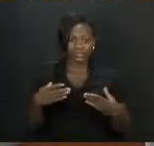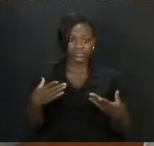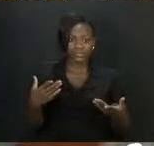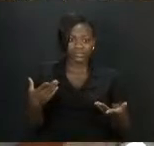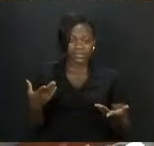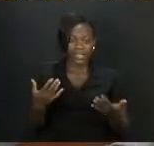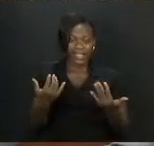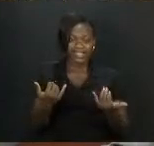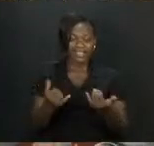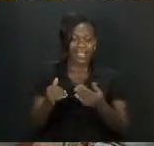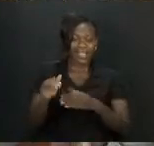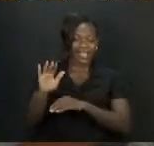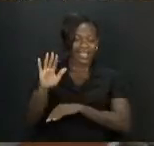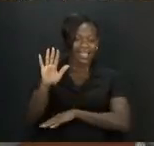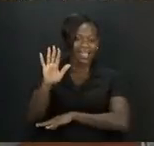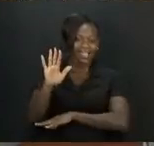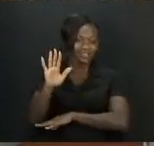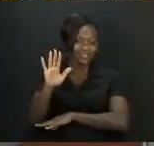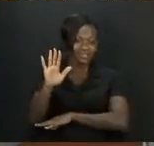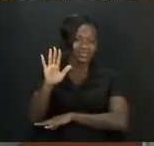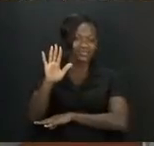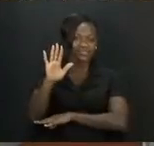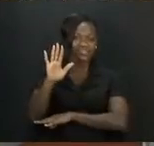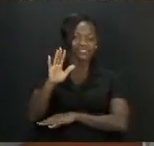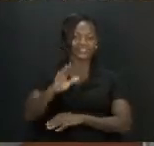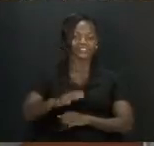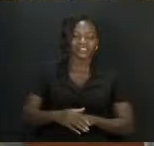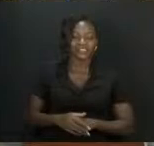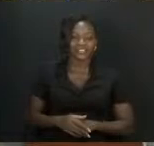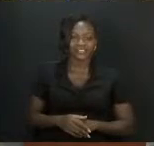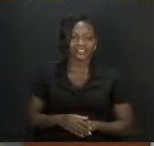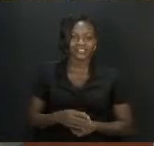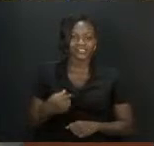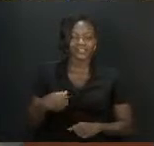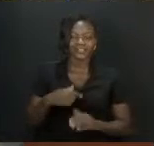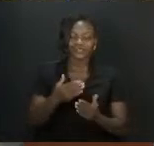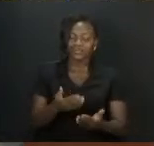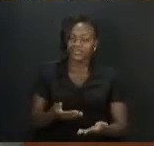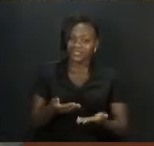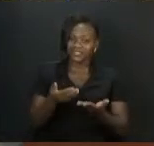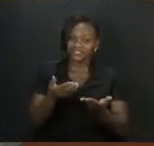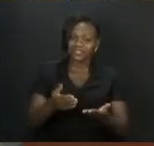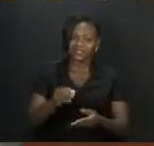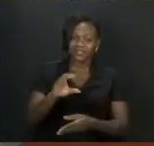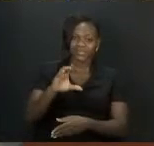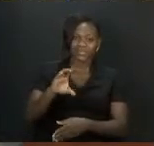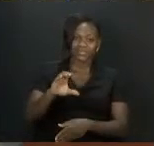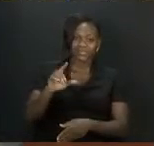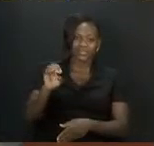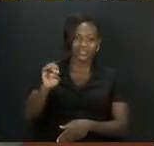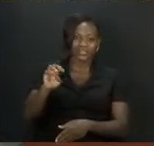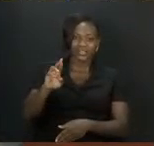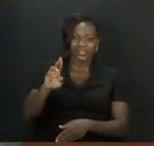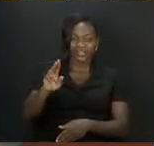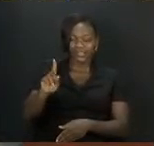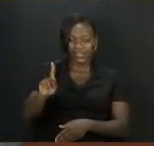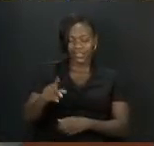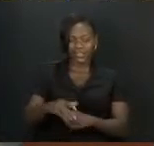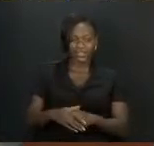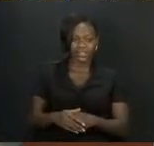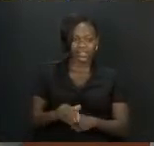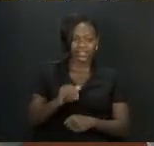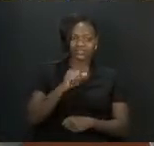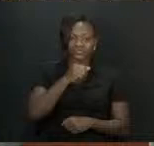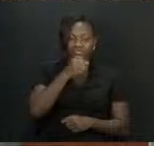midday. We are set. We'll submit it to clerk, and I'm sure that the committee